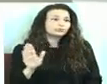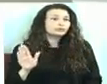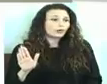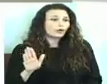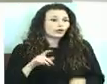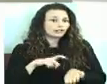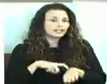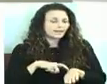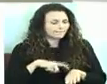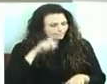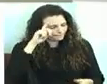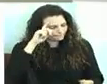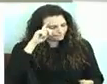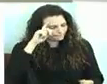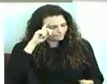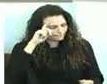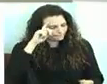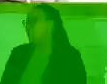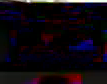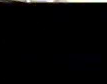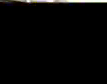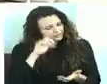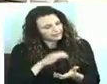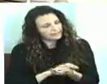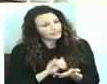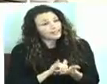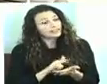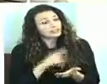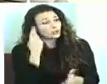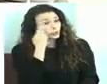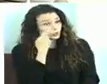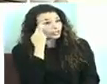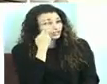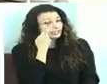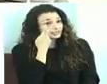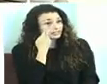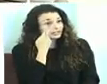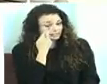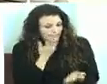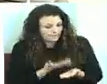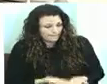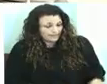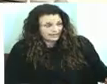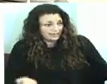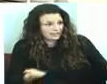yours. Believe there's a reason to be.